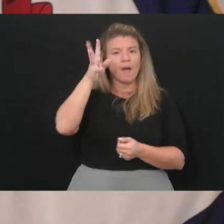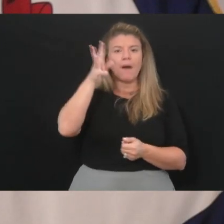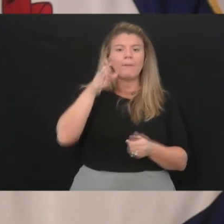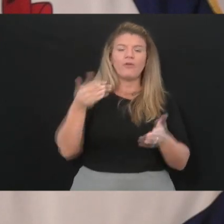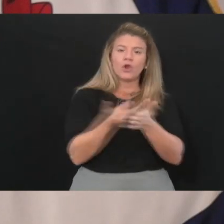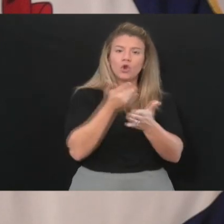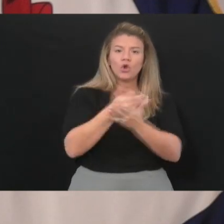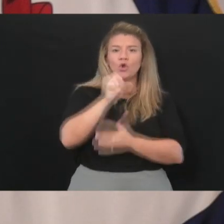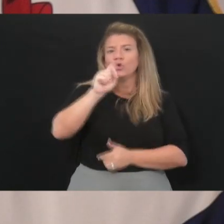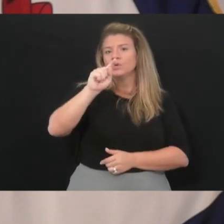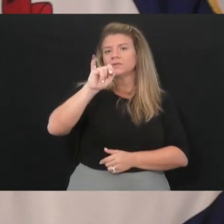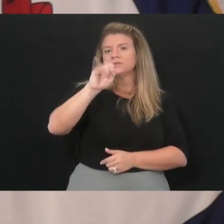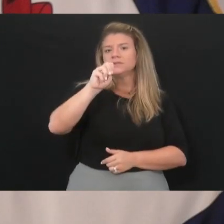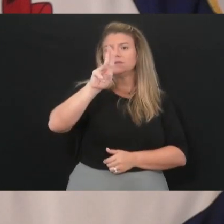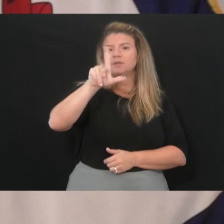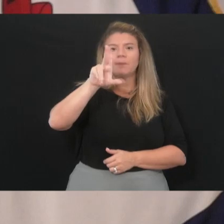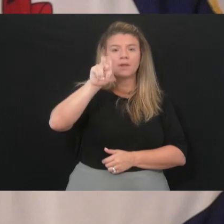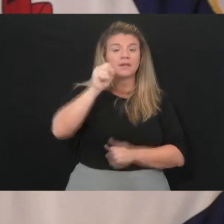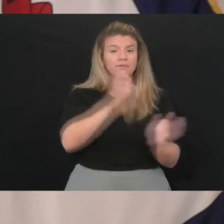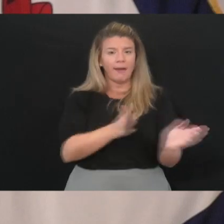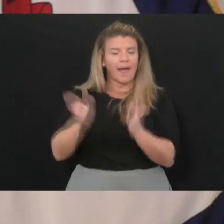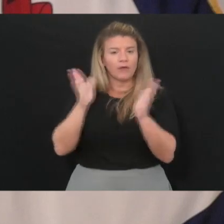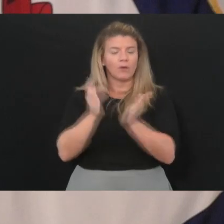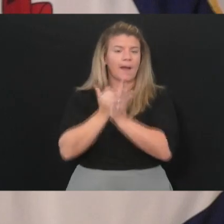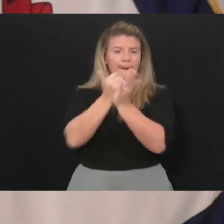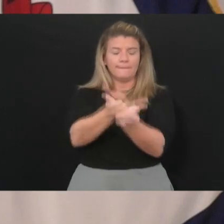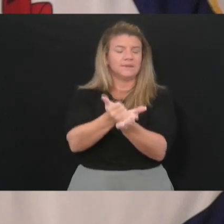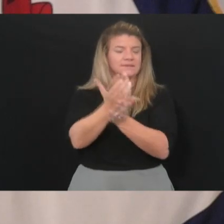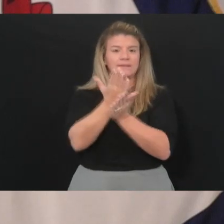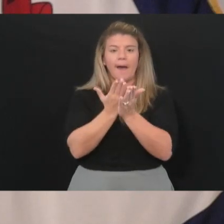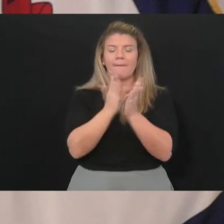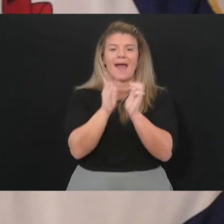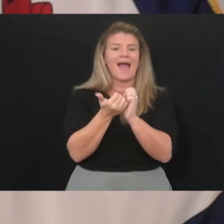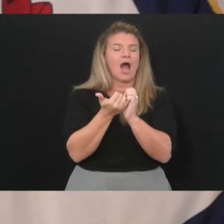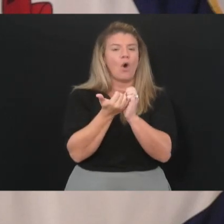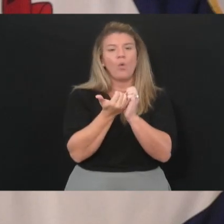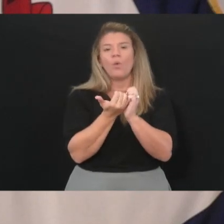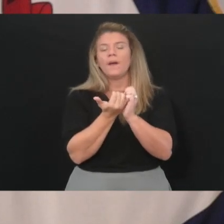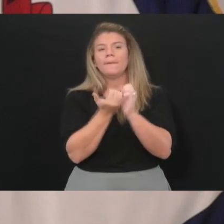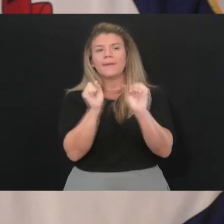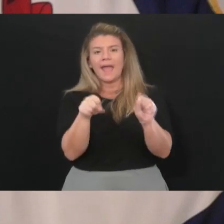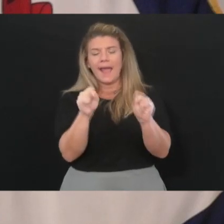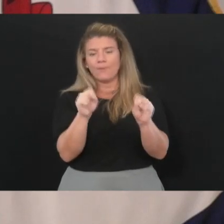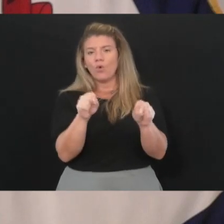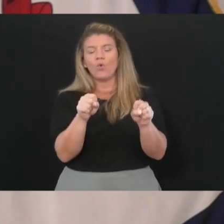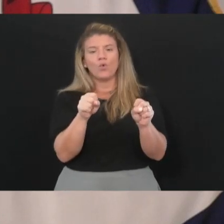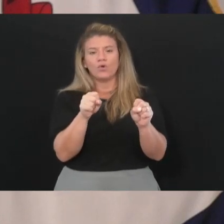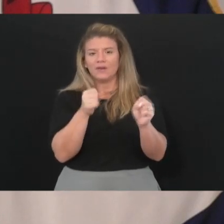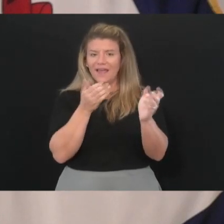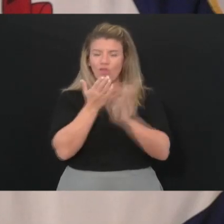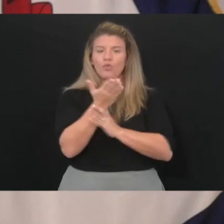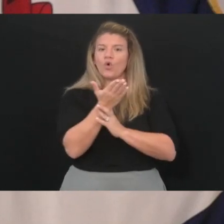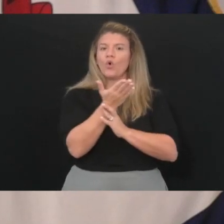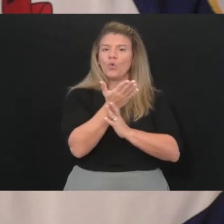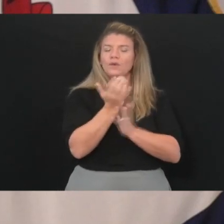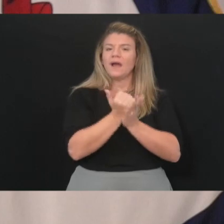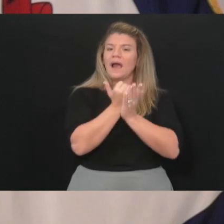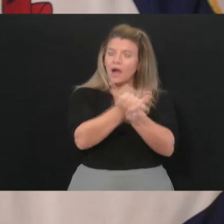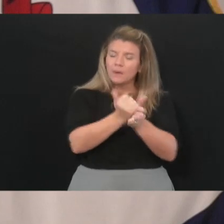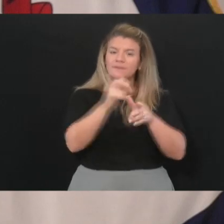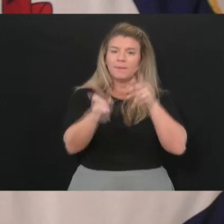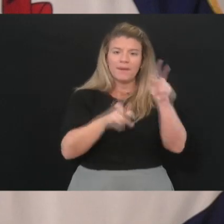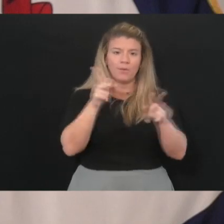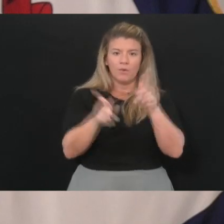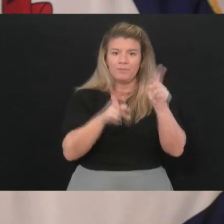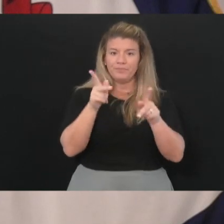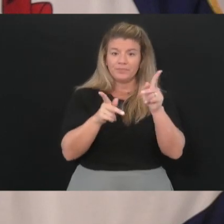fifth, but whatever it may be, we'll some way, somehow get the people, whether it